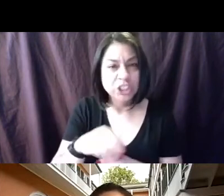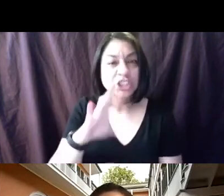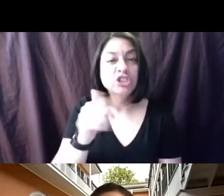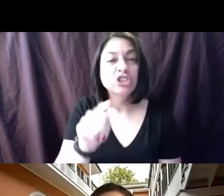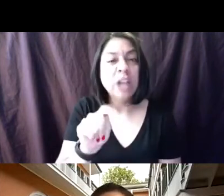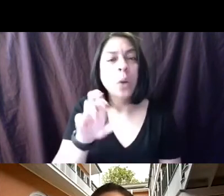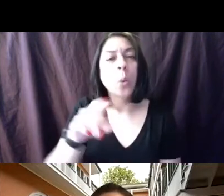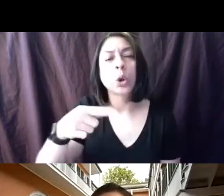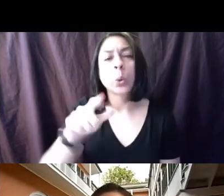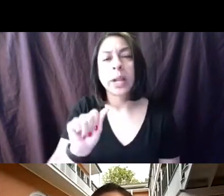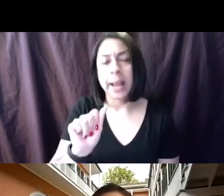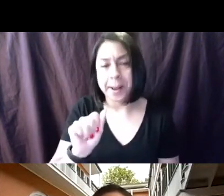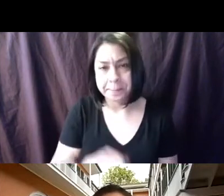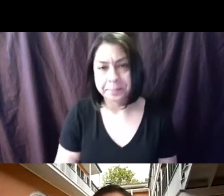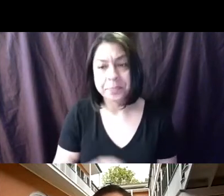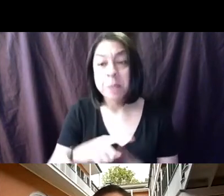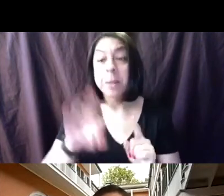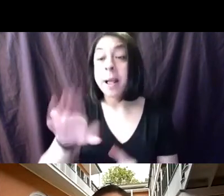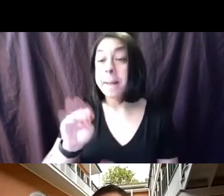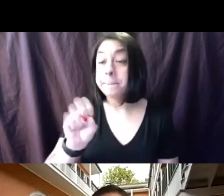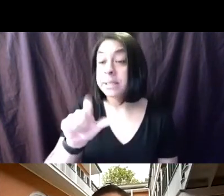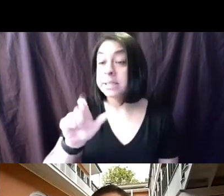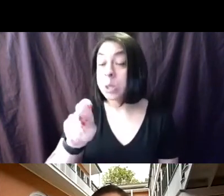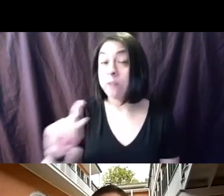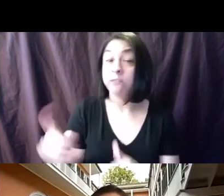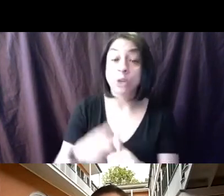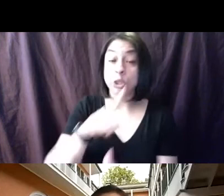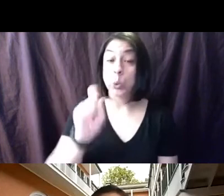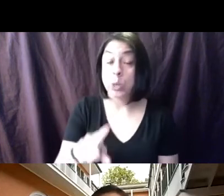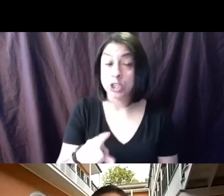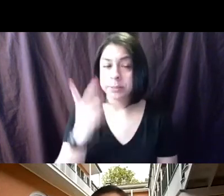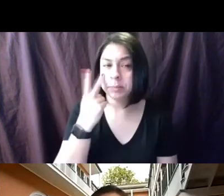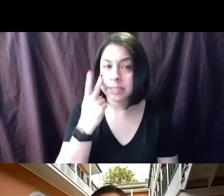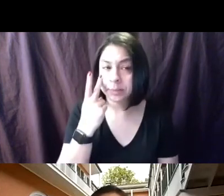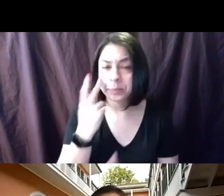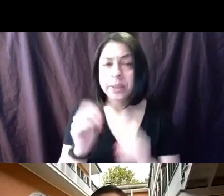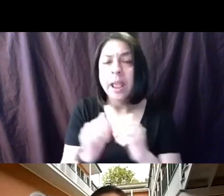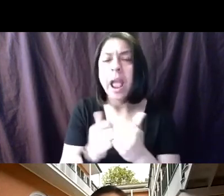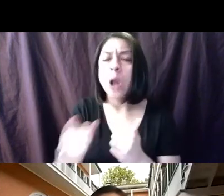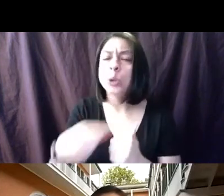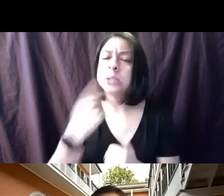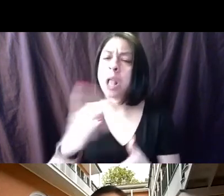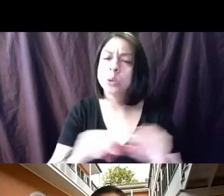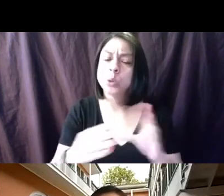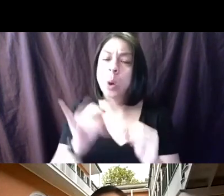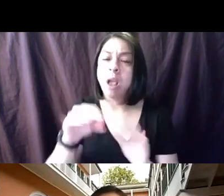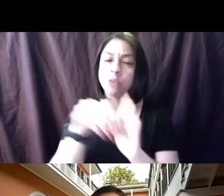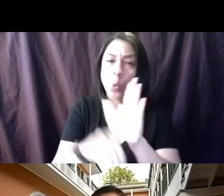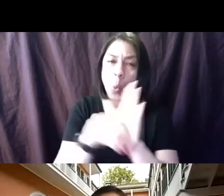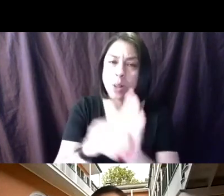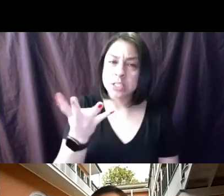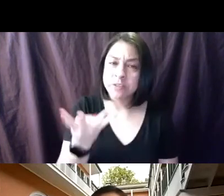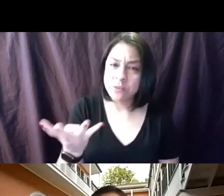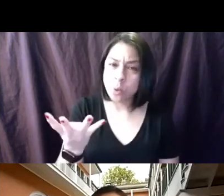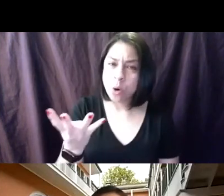the Q&A function. But Ms. Leona, our first one is, let's see. How do you tell the story of the New Orleans Four to